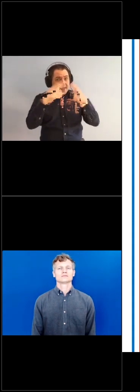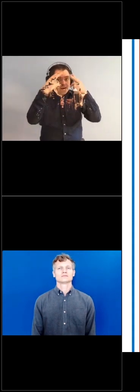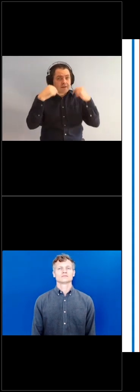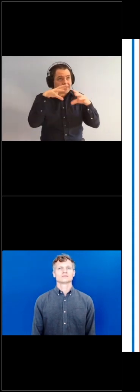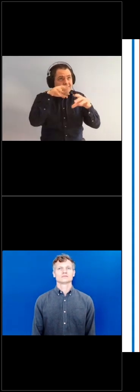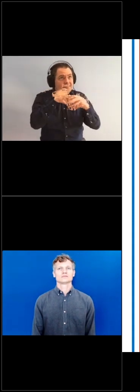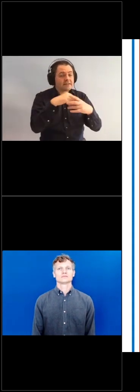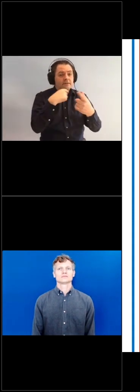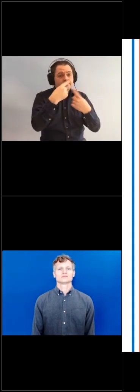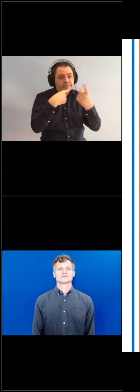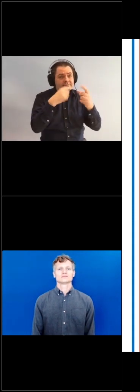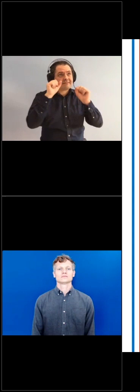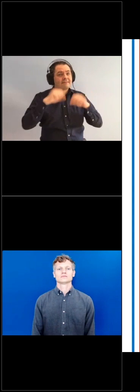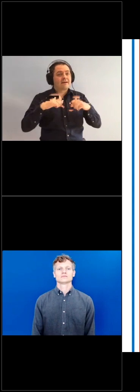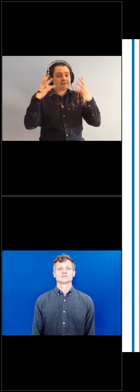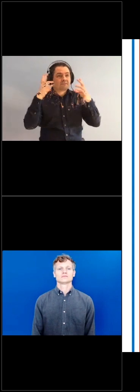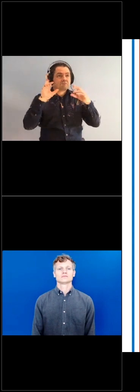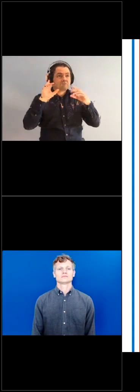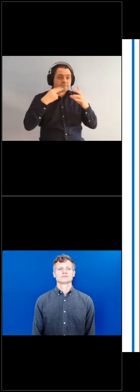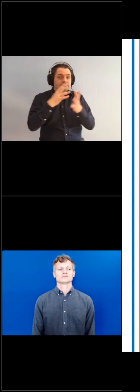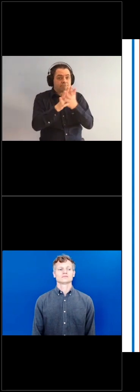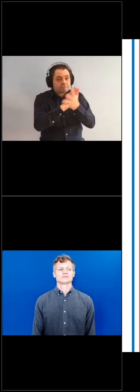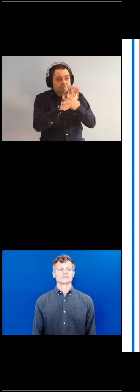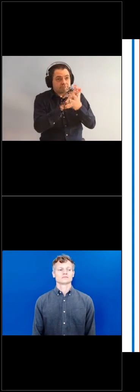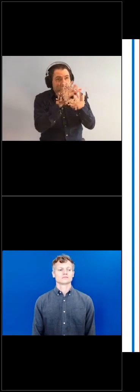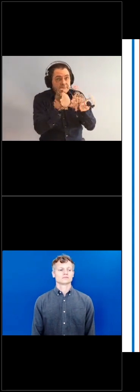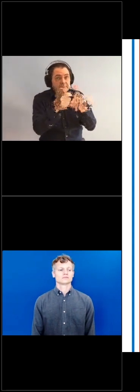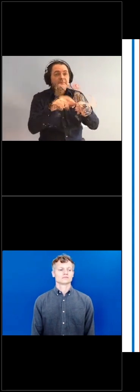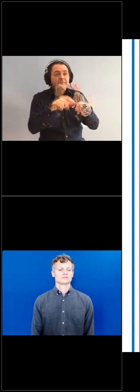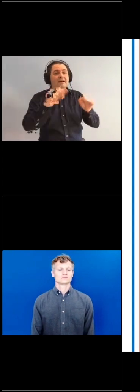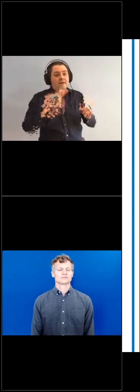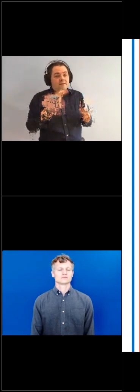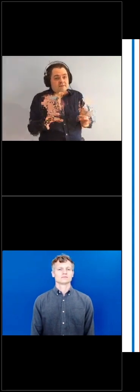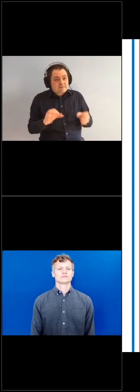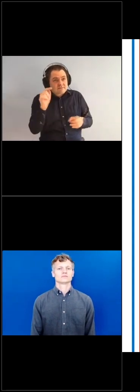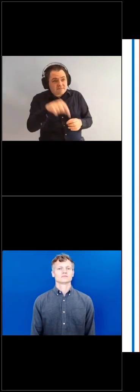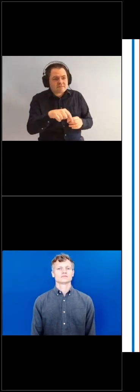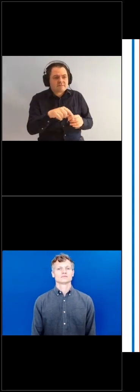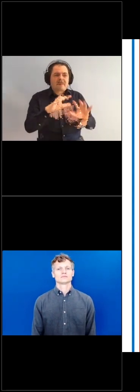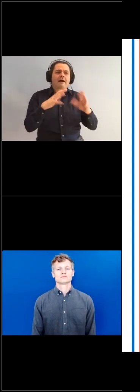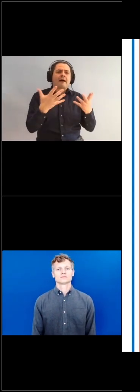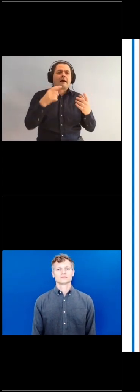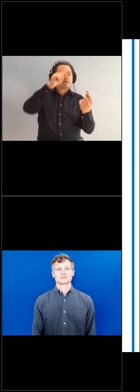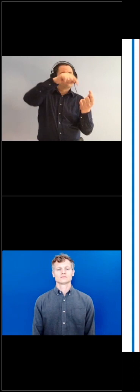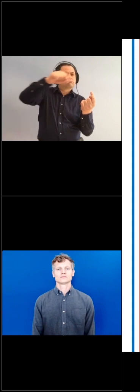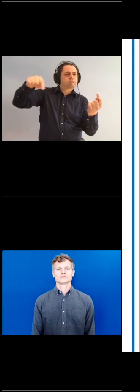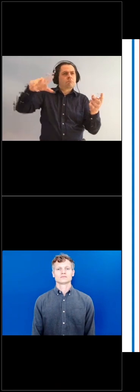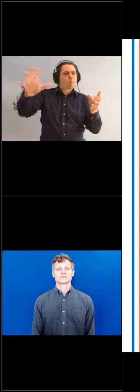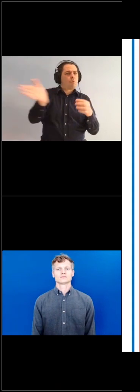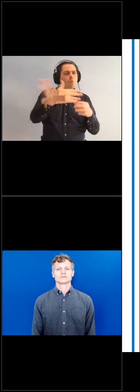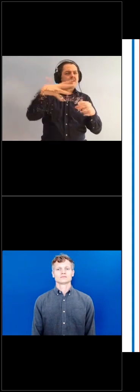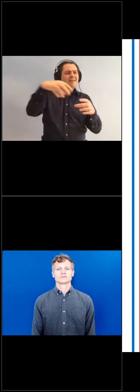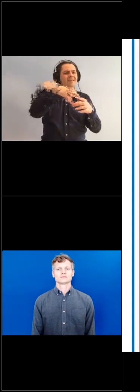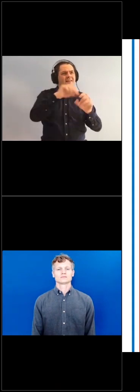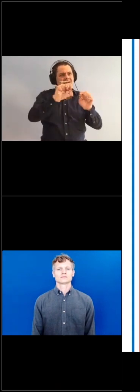what are we doing for vulnerable populations? What are we doing specifically for people with different disabilities, to